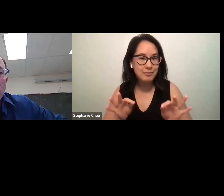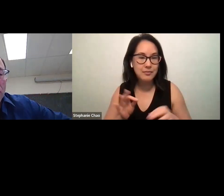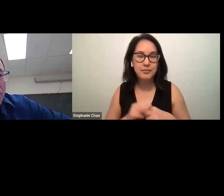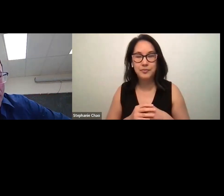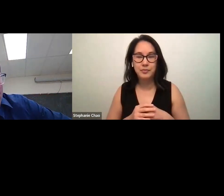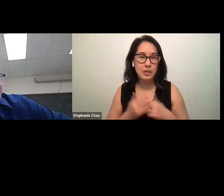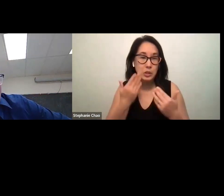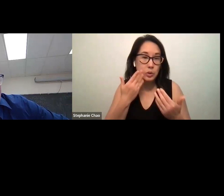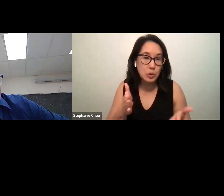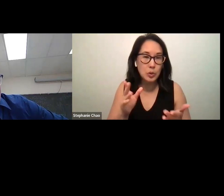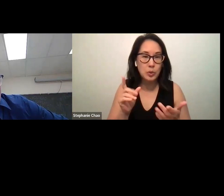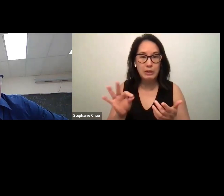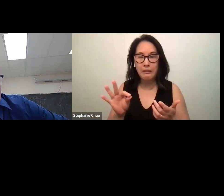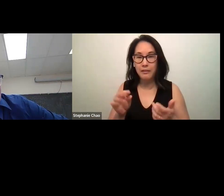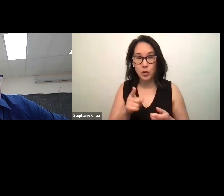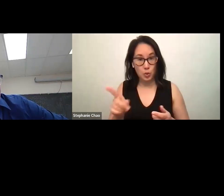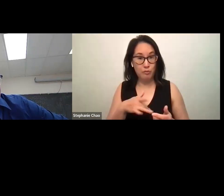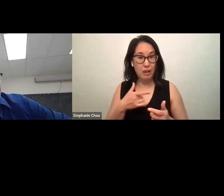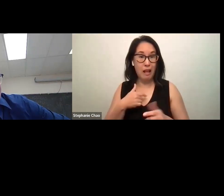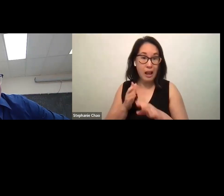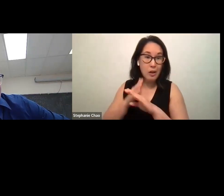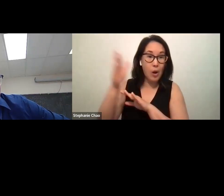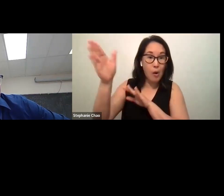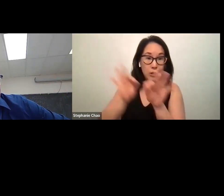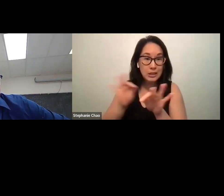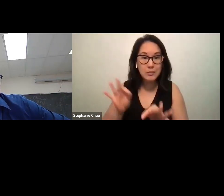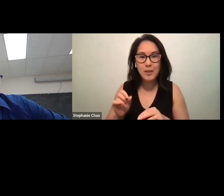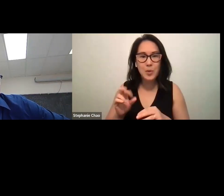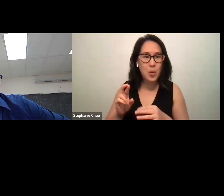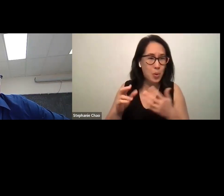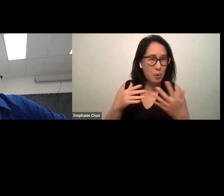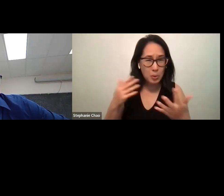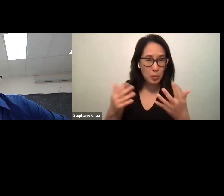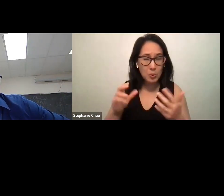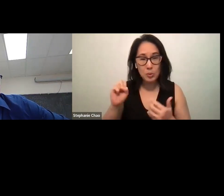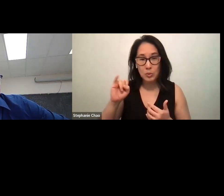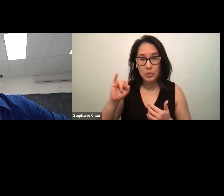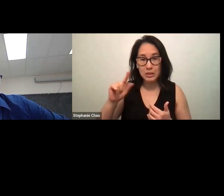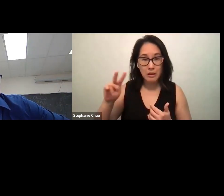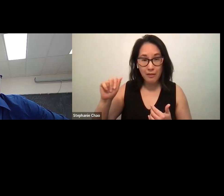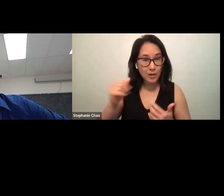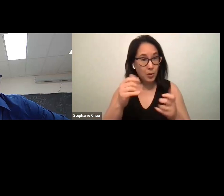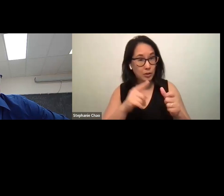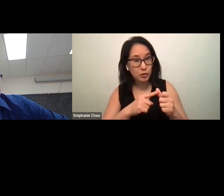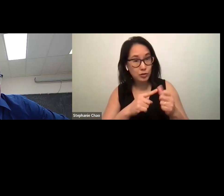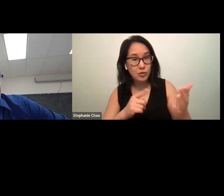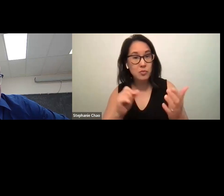much over-explained as well. I don't know, Silvana, if you wanted to start, or if somebody else wants to jump in.